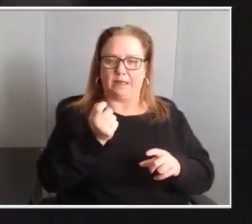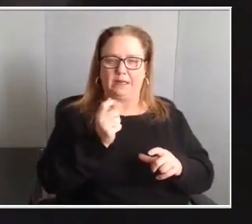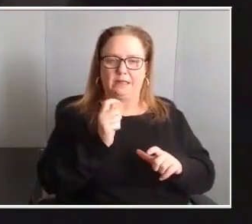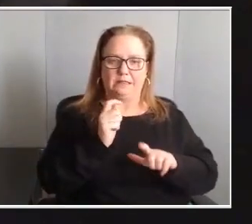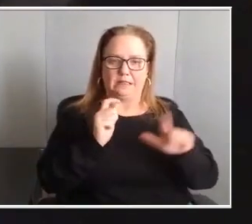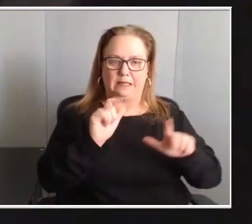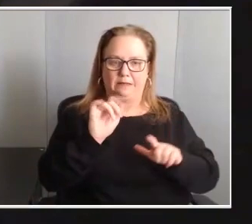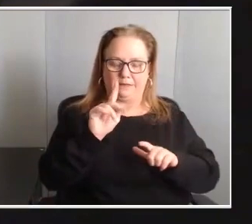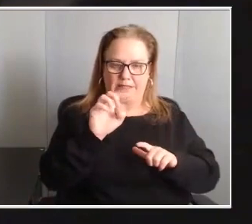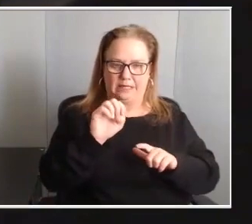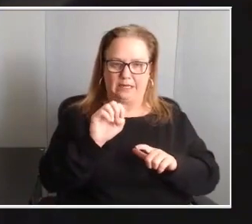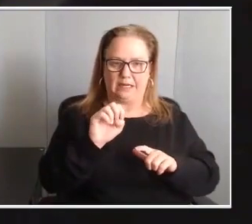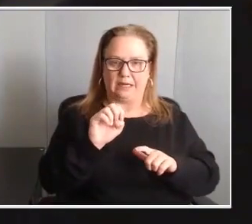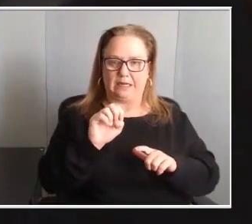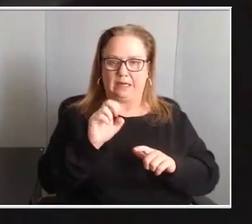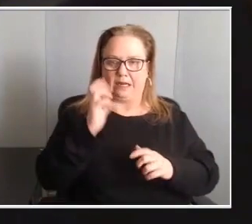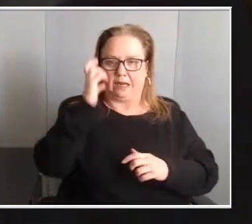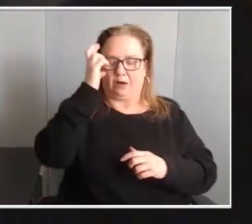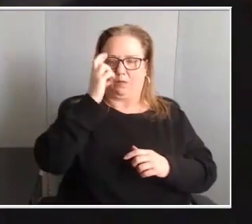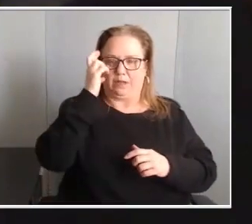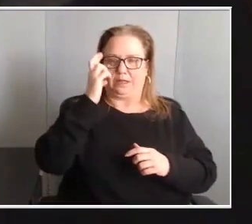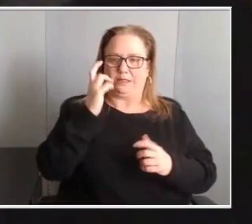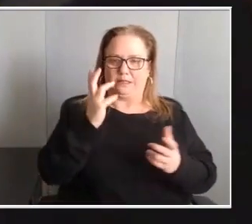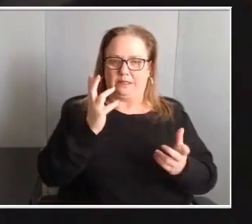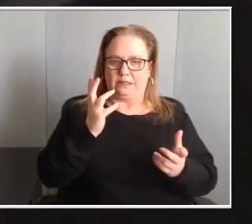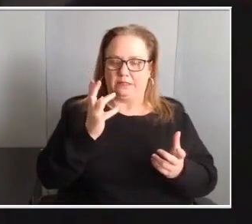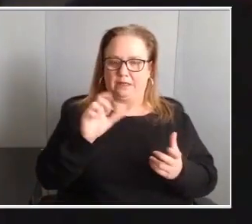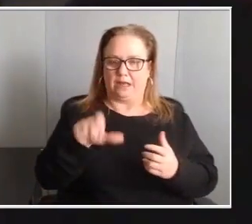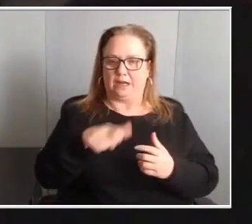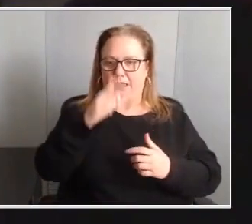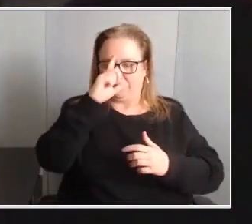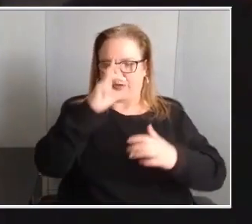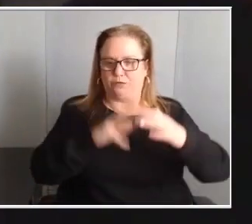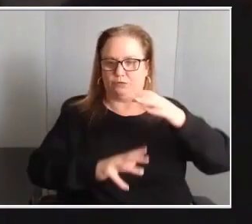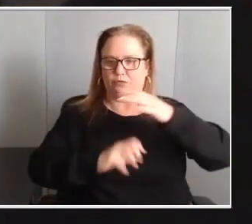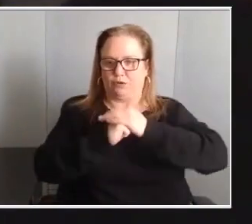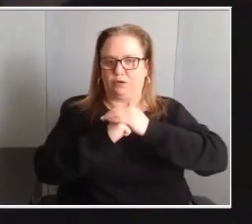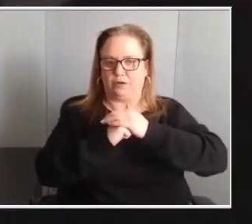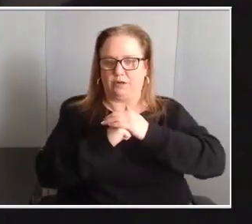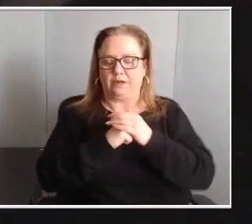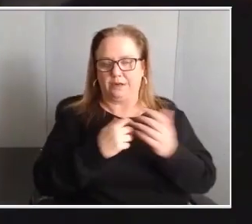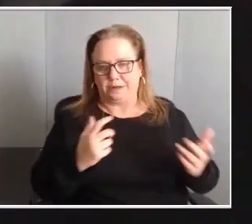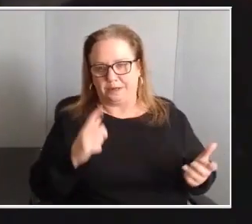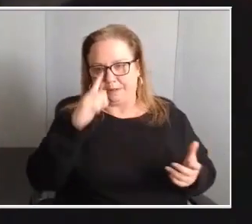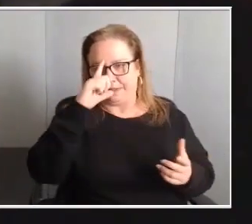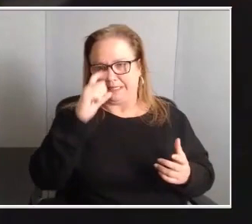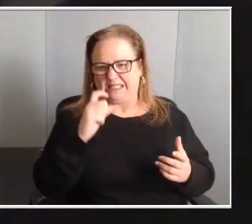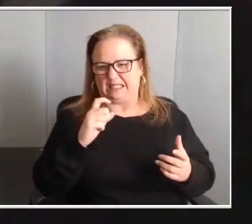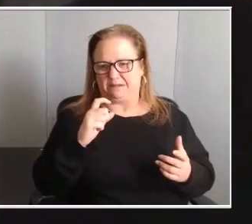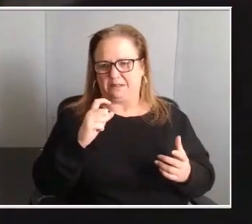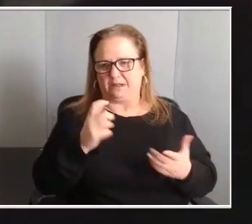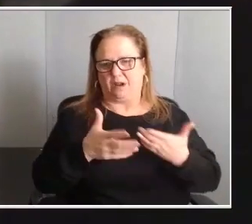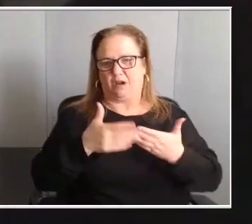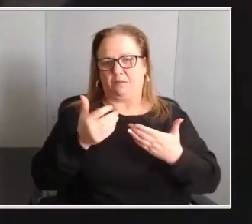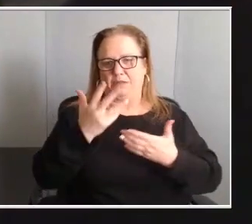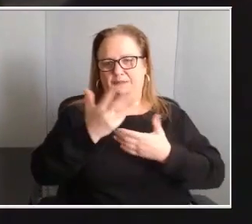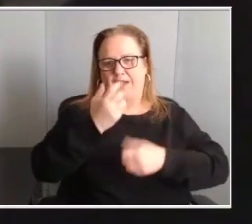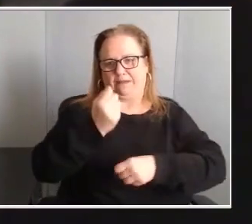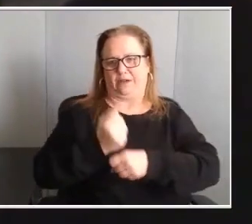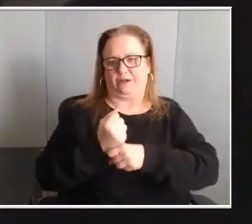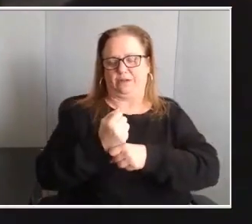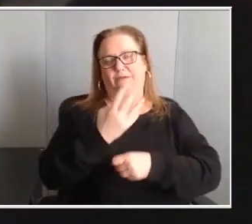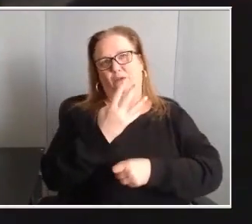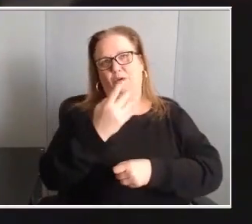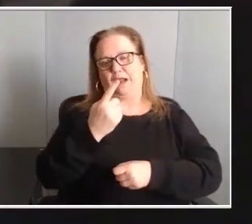side. And then I realized he was having another stroke. It had been almost 5 years,